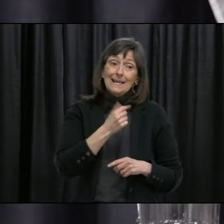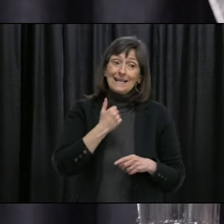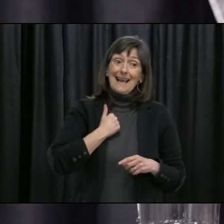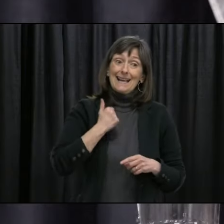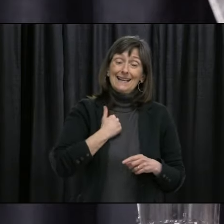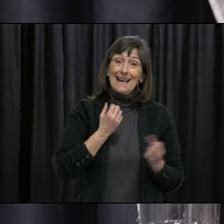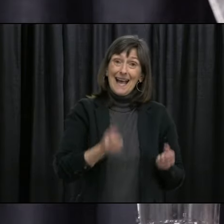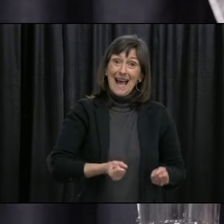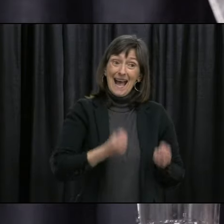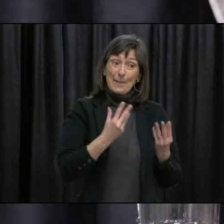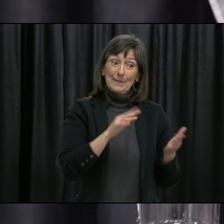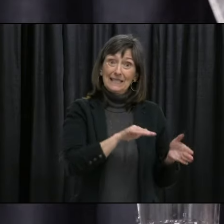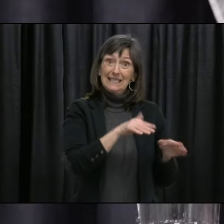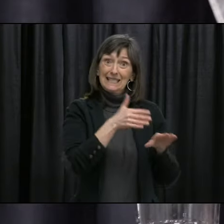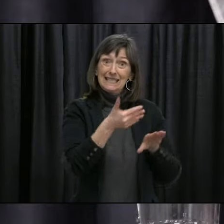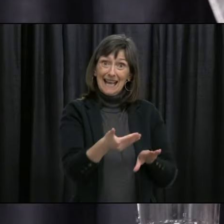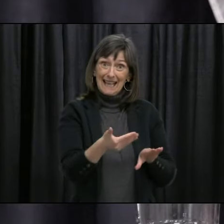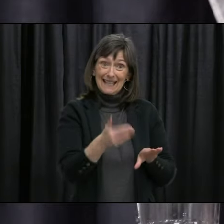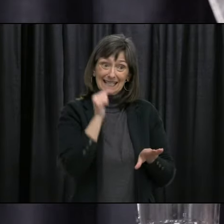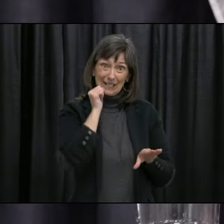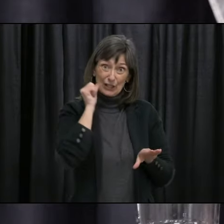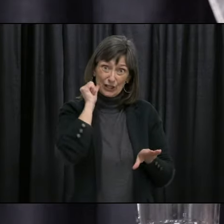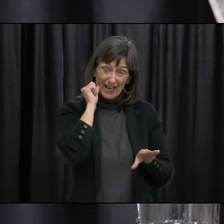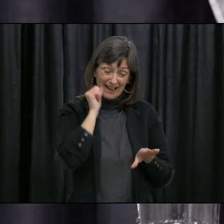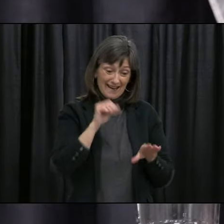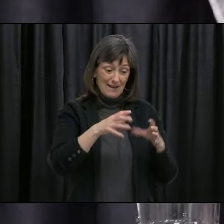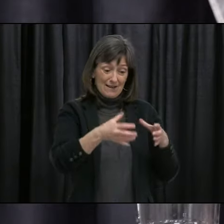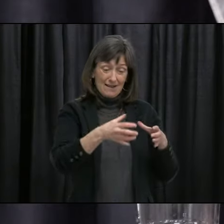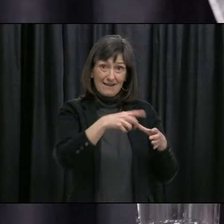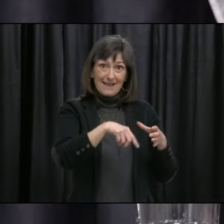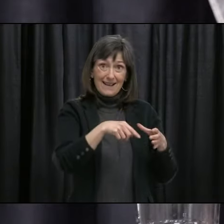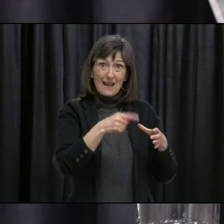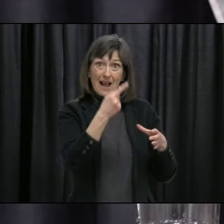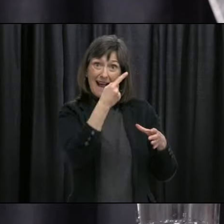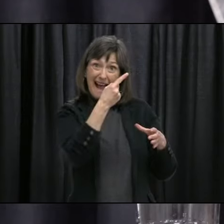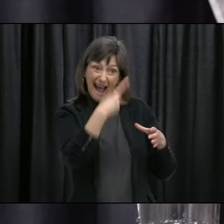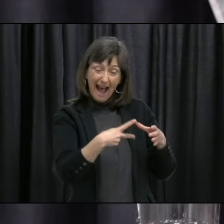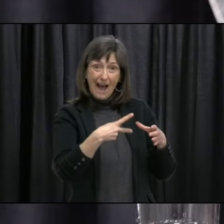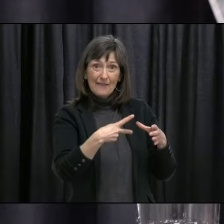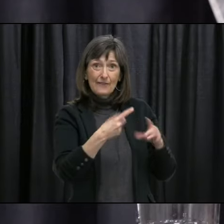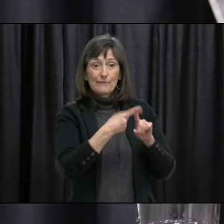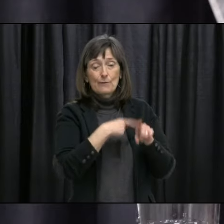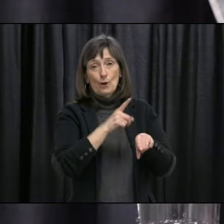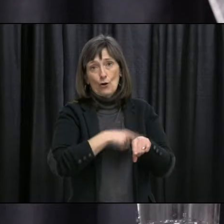in Canada occurred in long-term care facilities in one city, in one province.